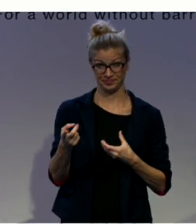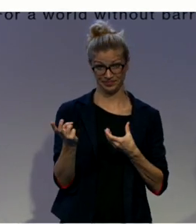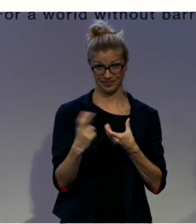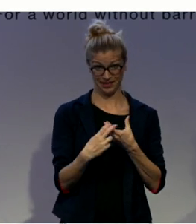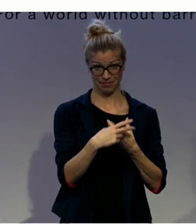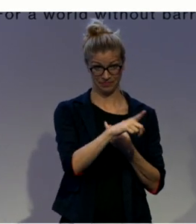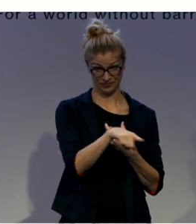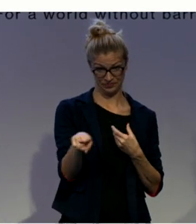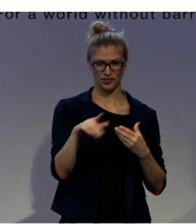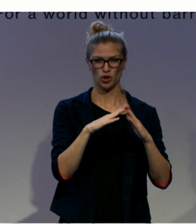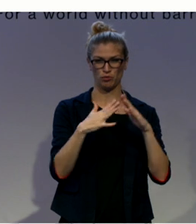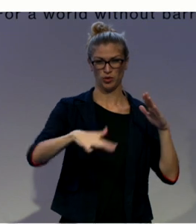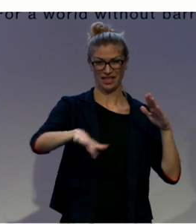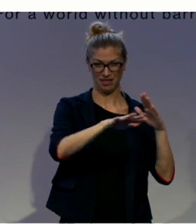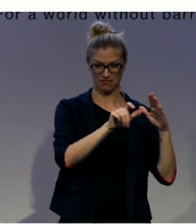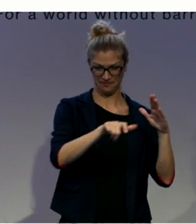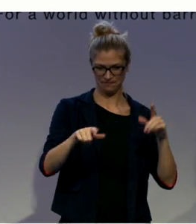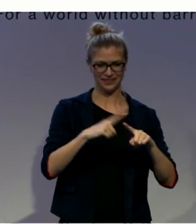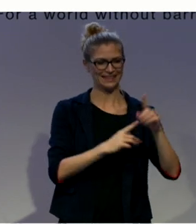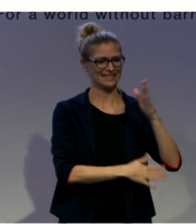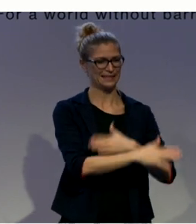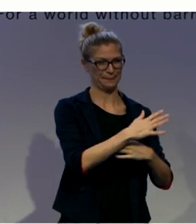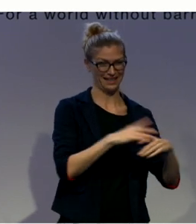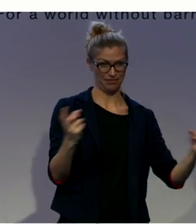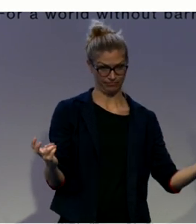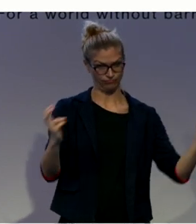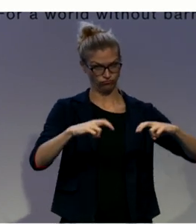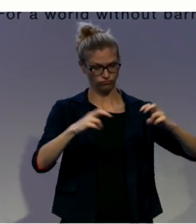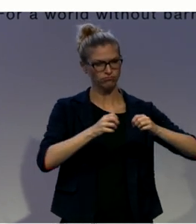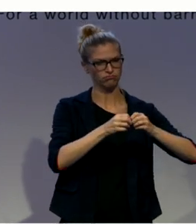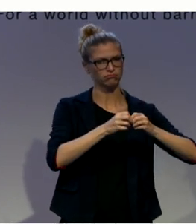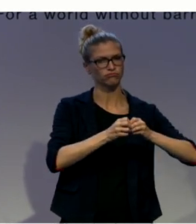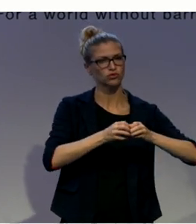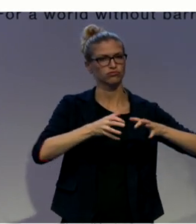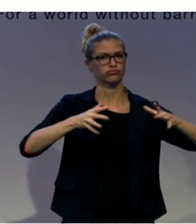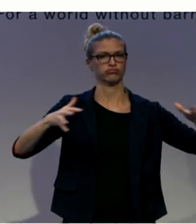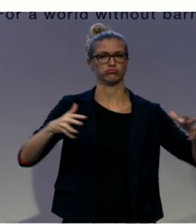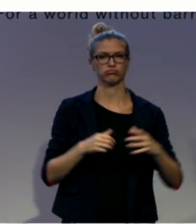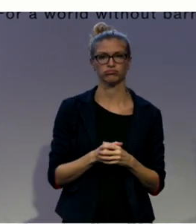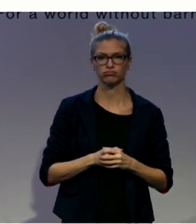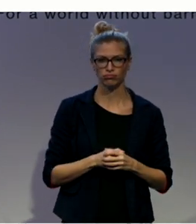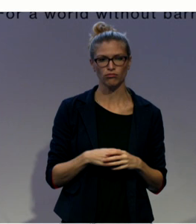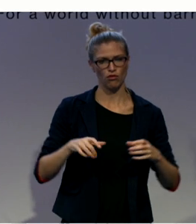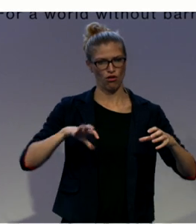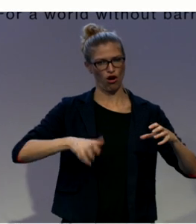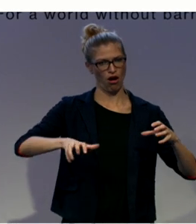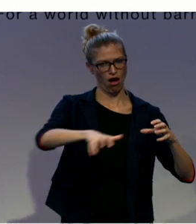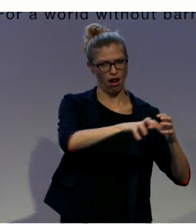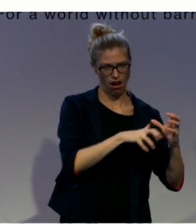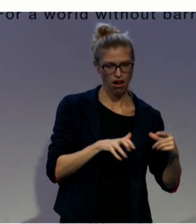community. The way that we can take an involvement of local authority and stakeholder on